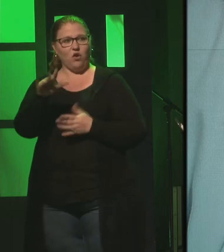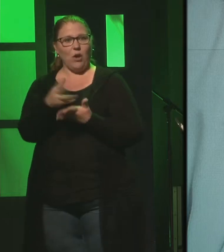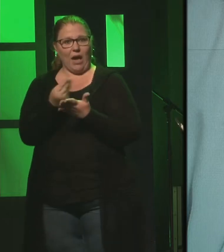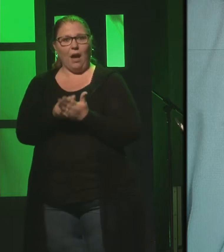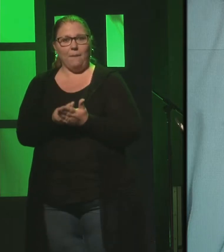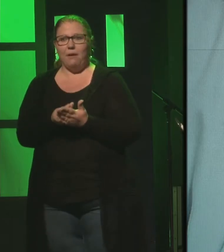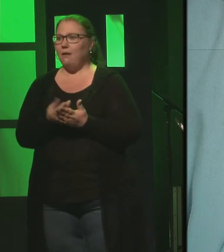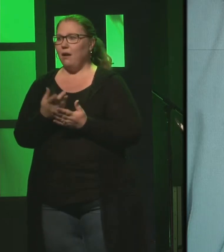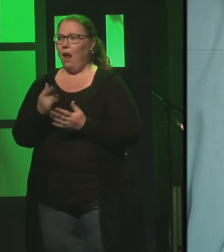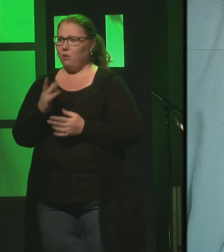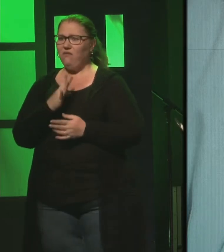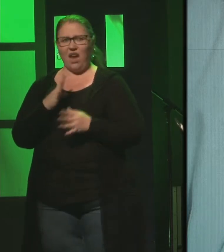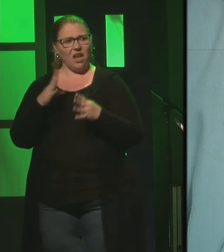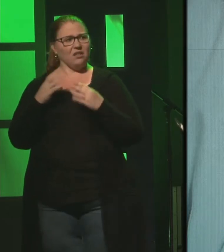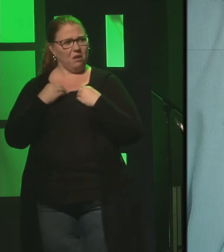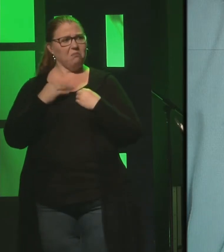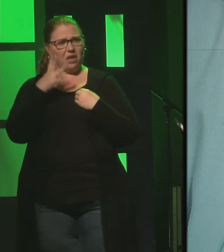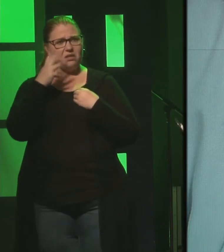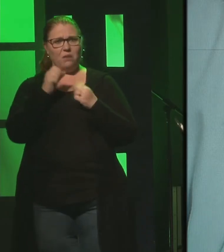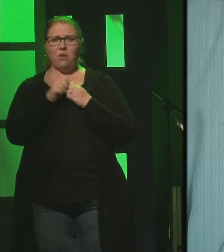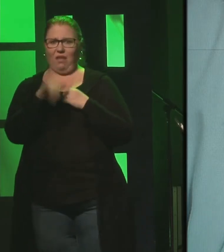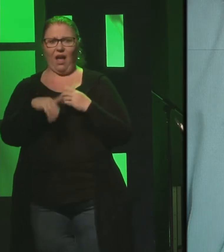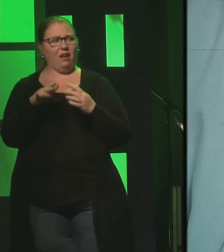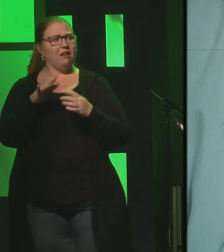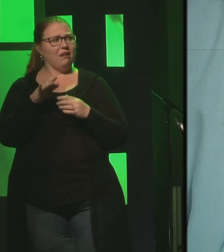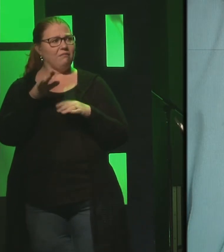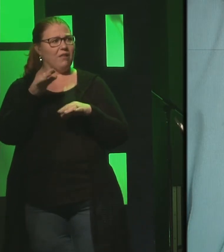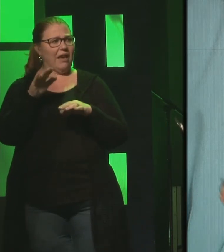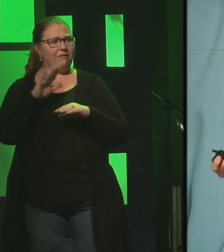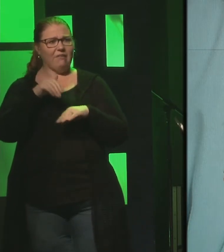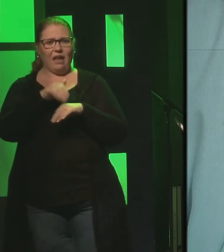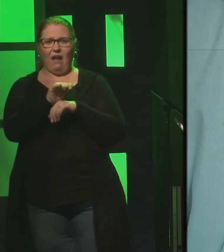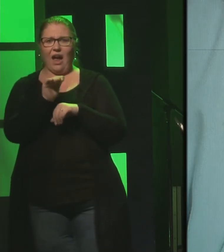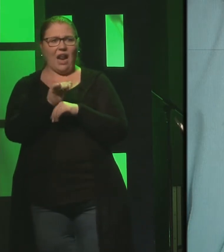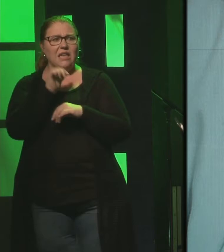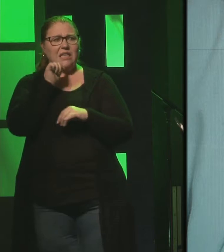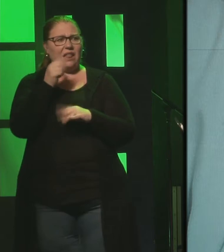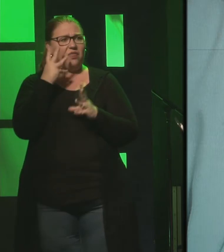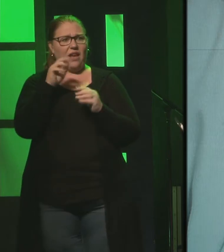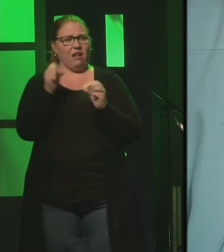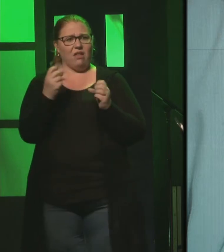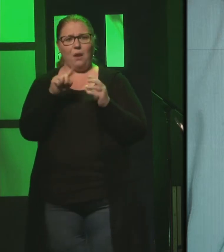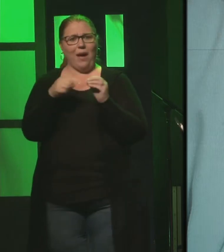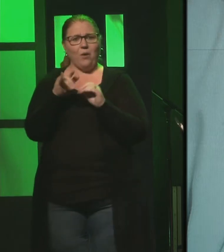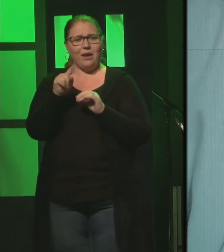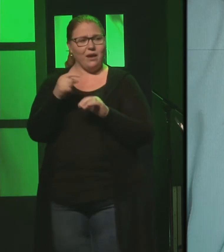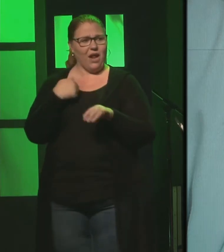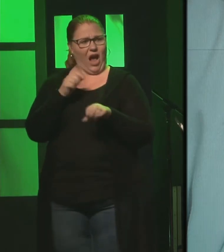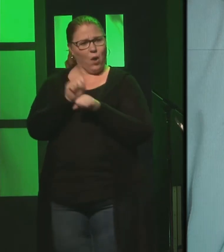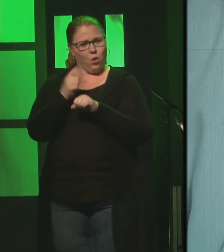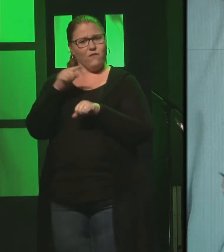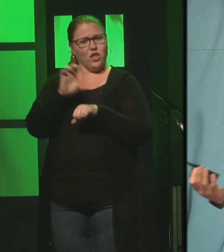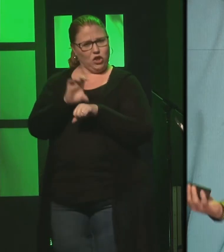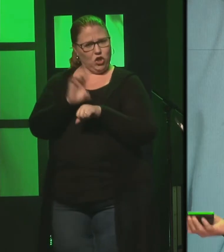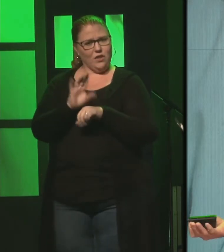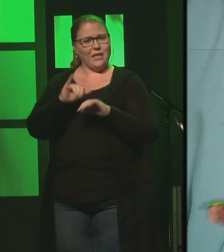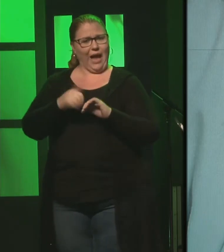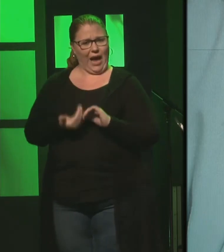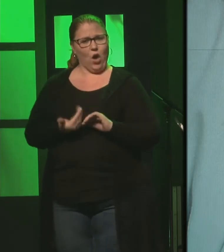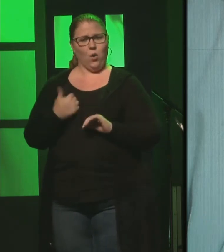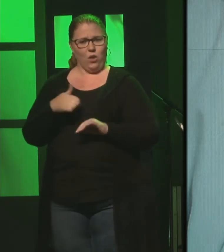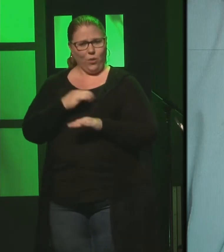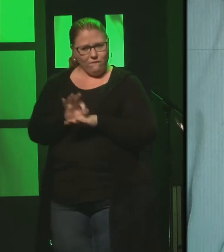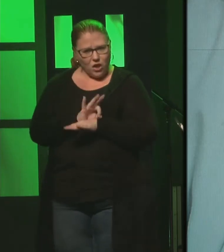And I was kind of fine with that. I slept fine at night. Right? I just never thought much about it. I was like, I work for the church. This is how